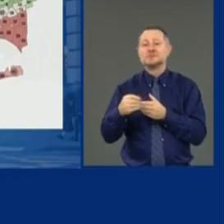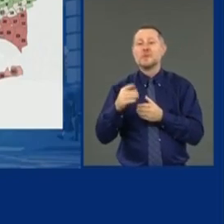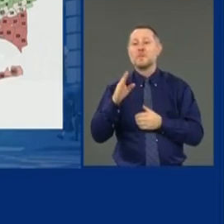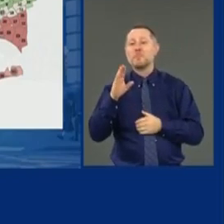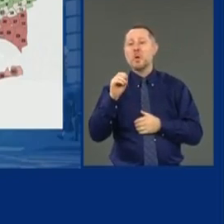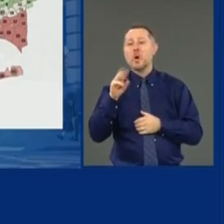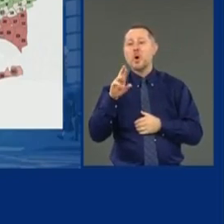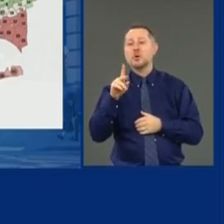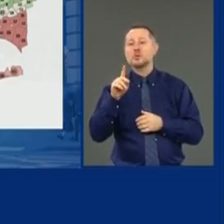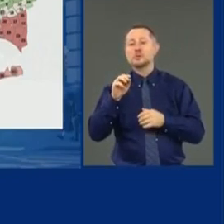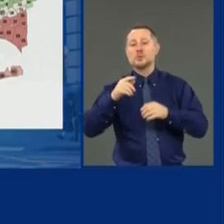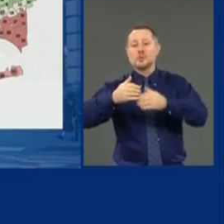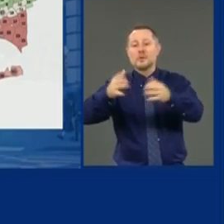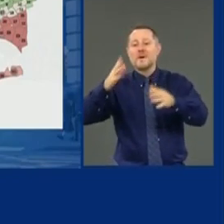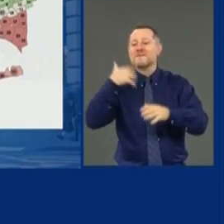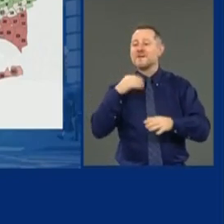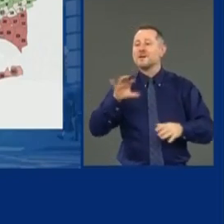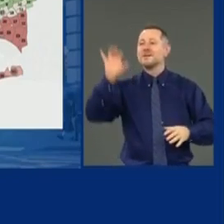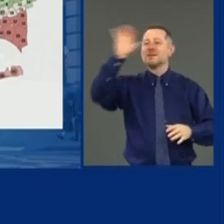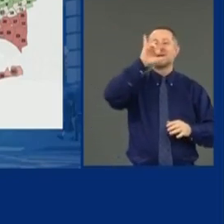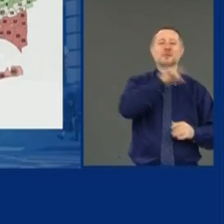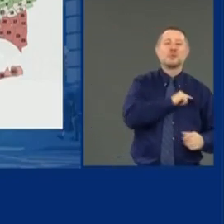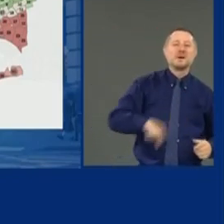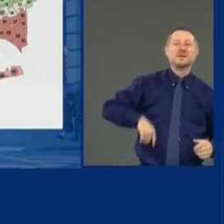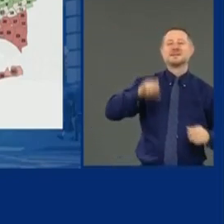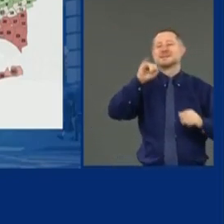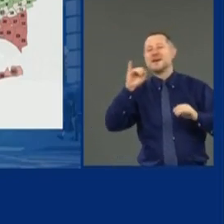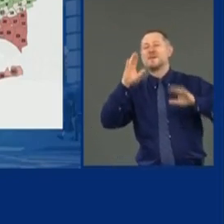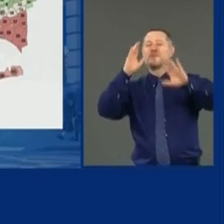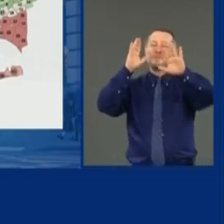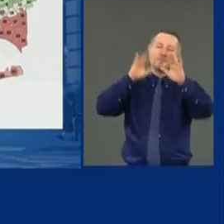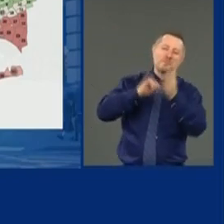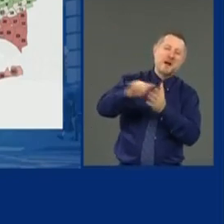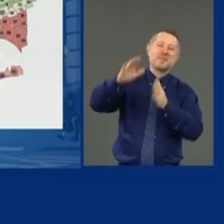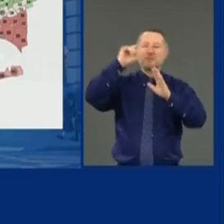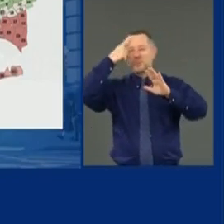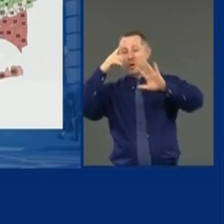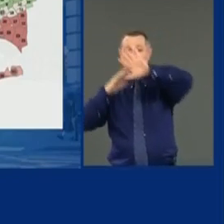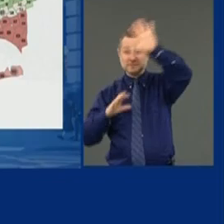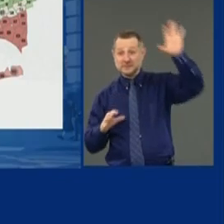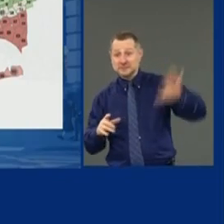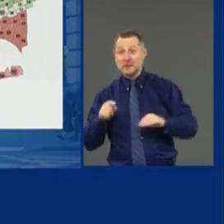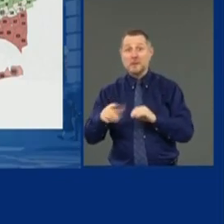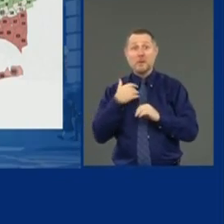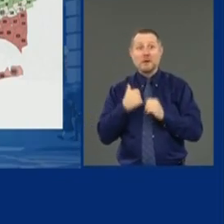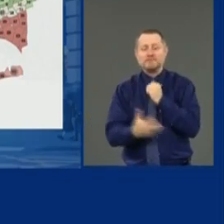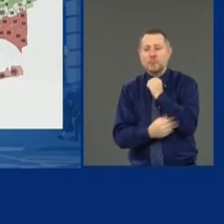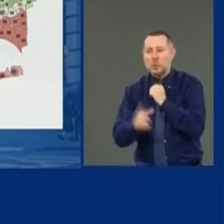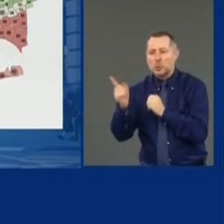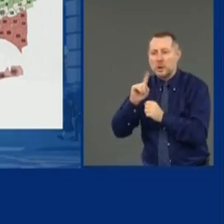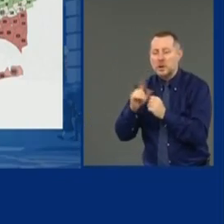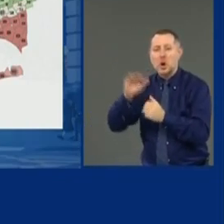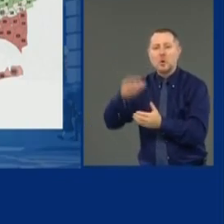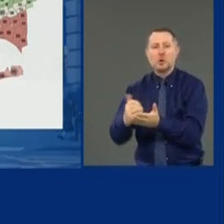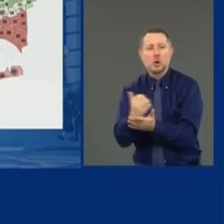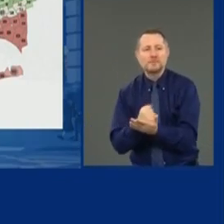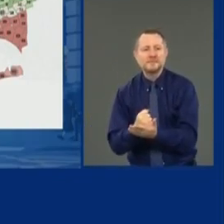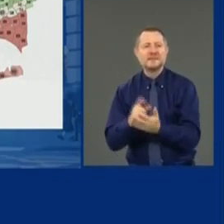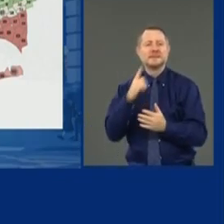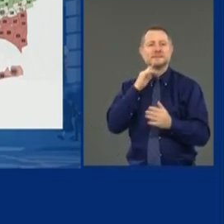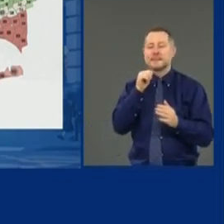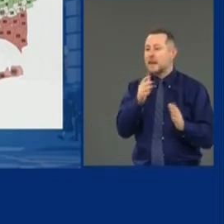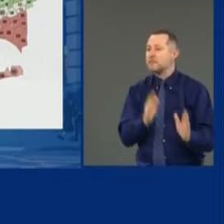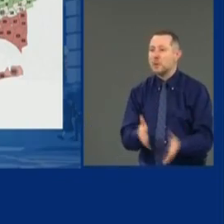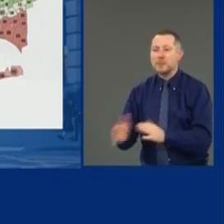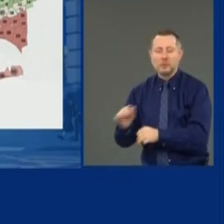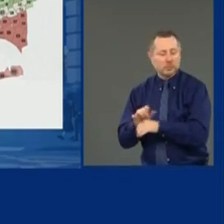minority communities, lower income communities, new hospitalizations coming from people who are not currently